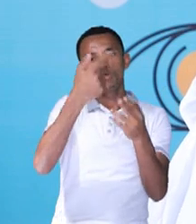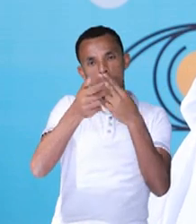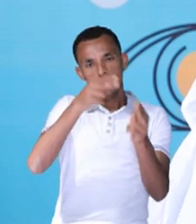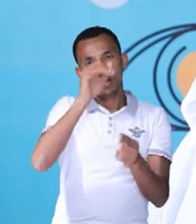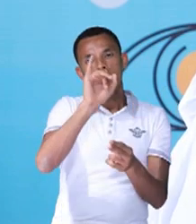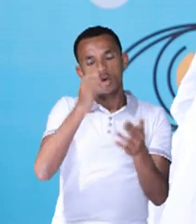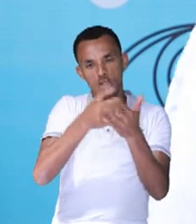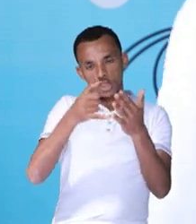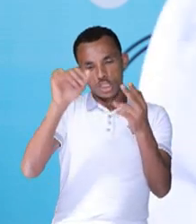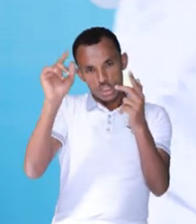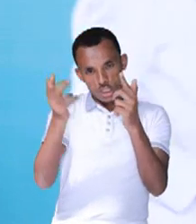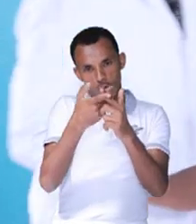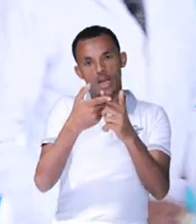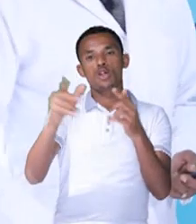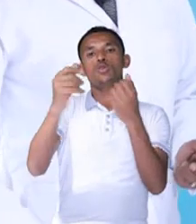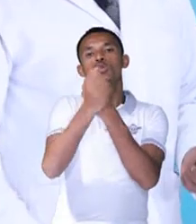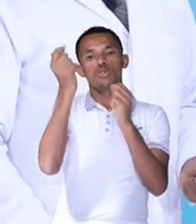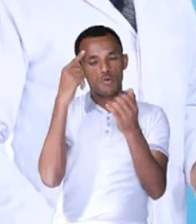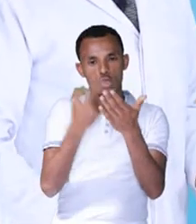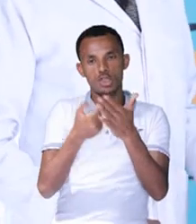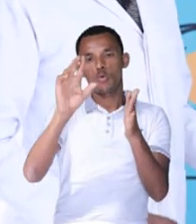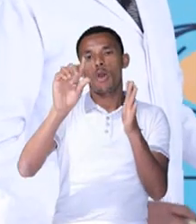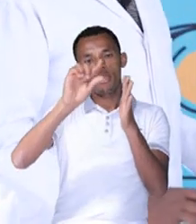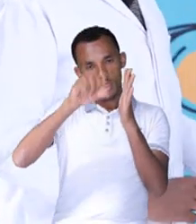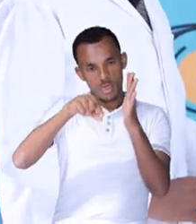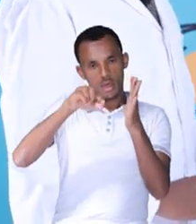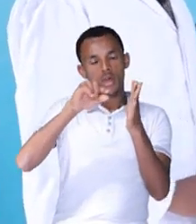is the second solution for this quadratic equation.